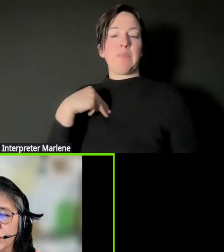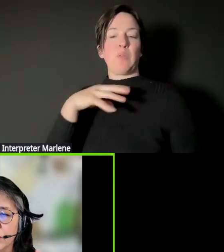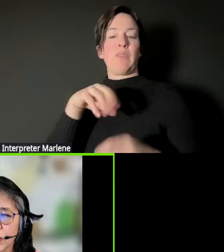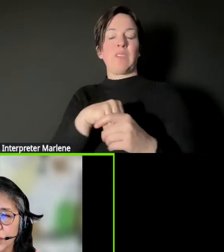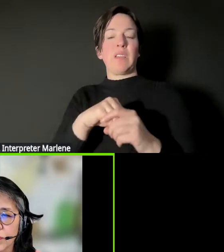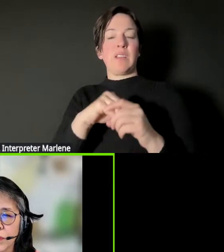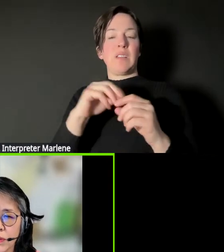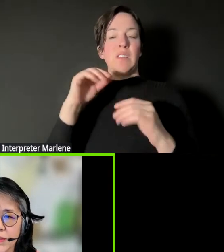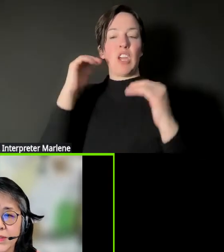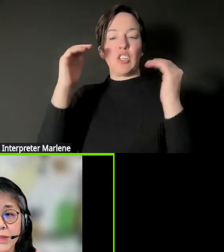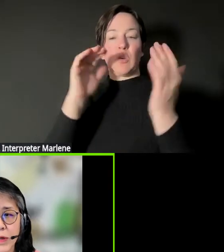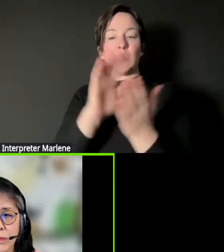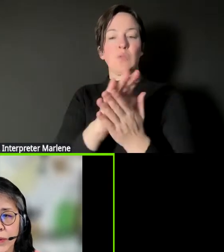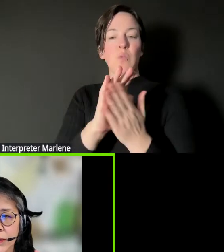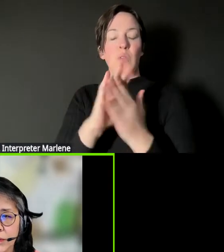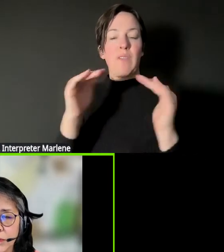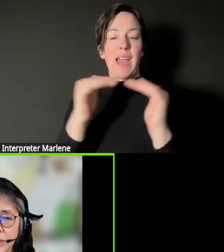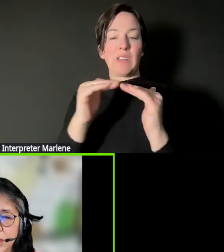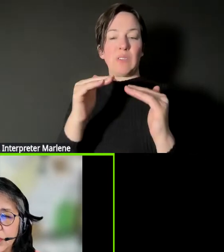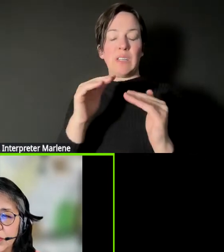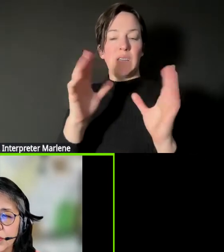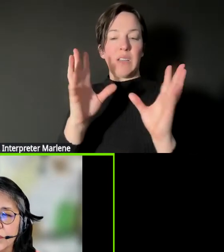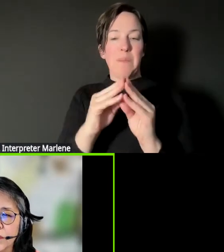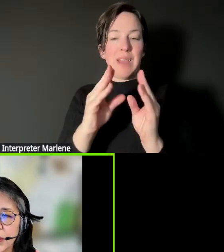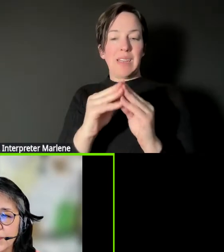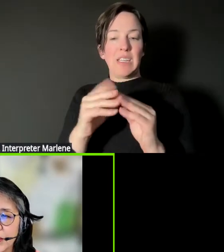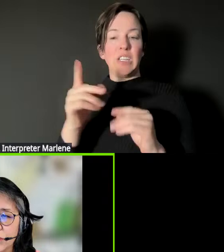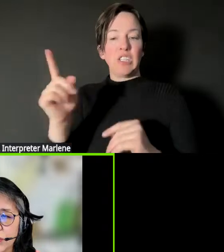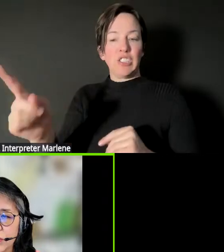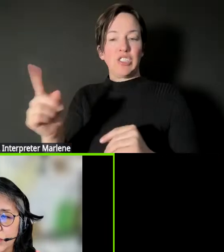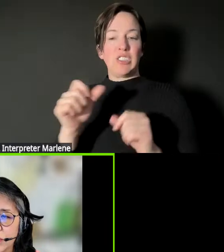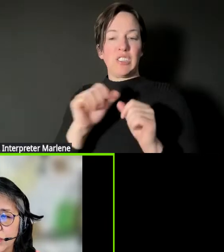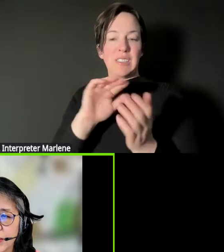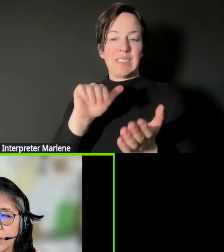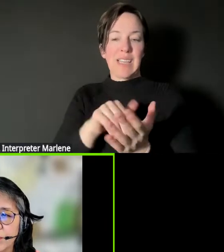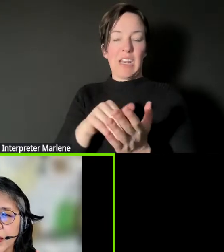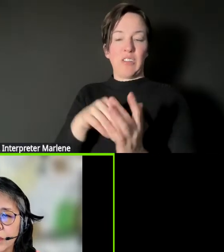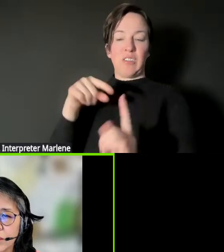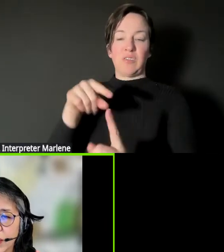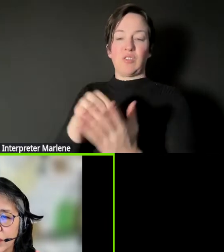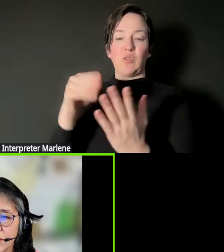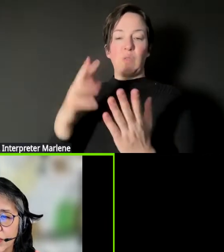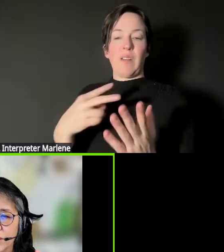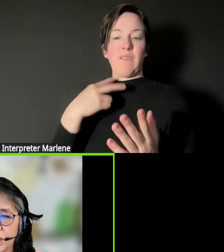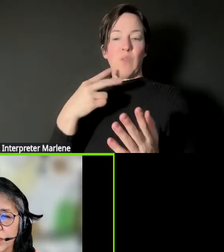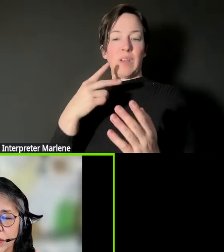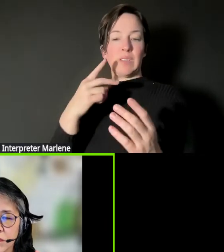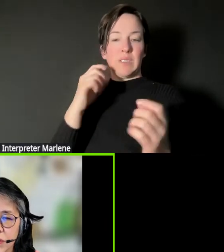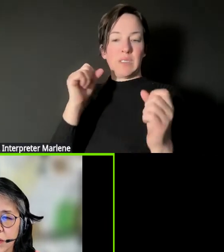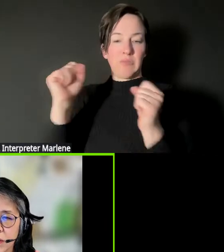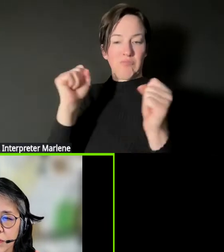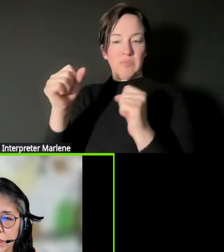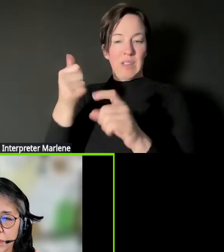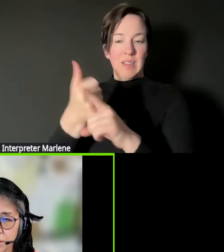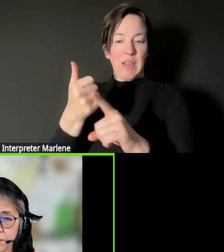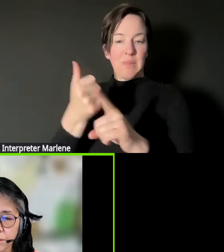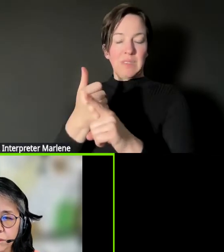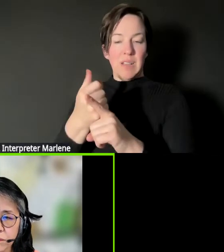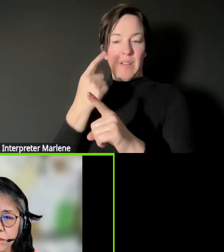also in broader communities in Sacramento, skillfully mentoring students to become powerful advocates for themselves and